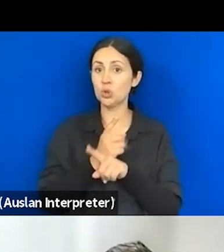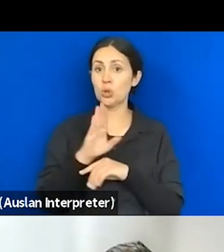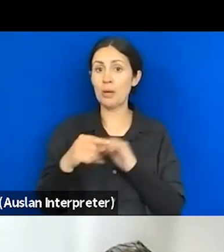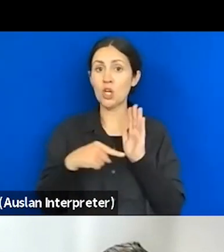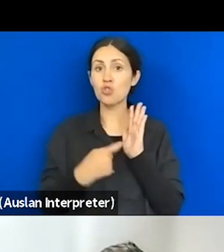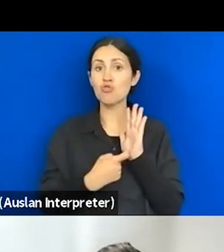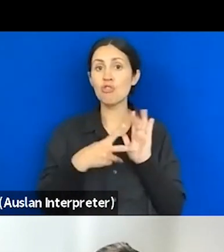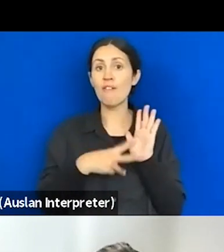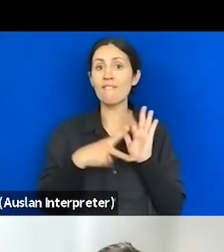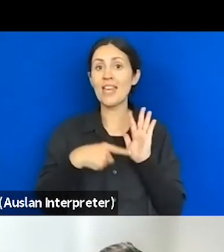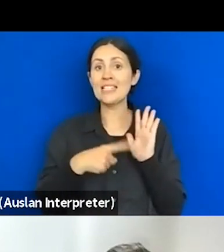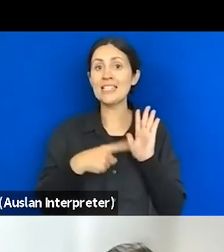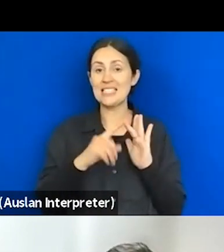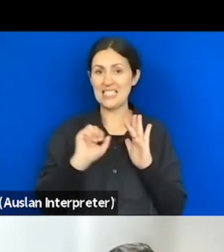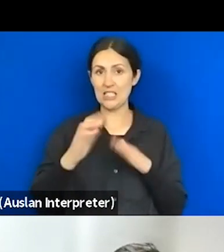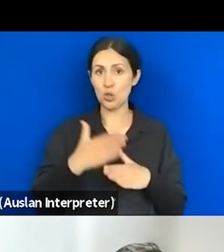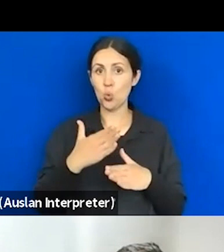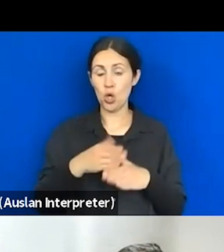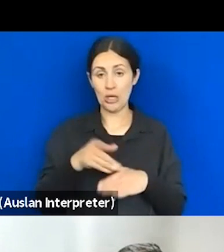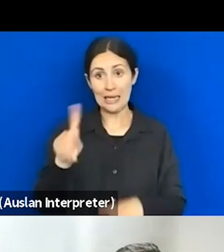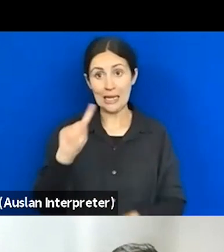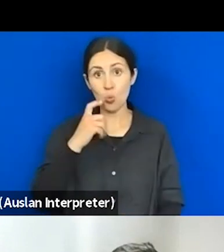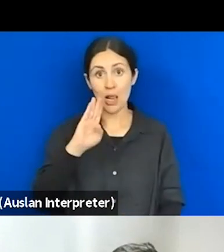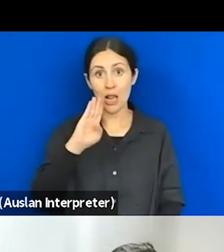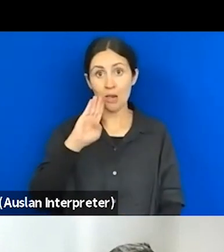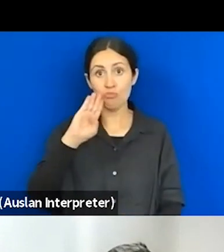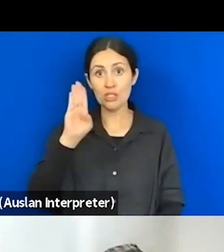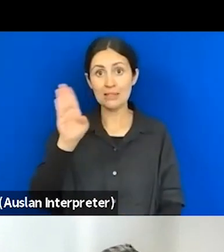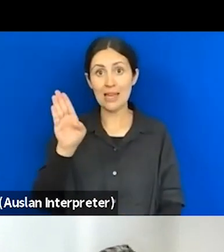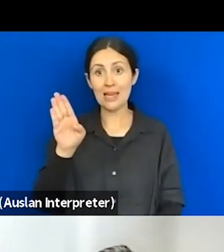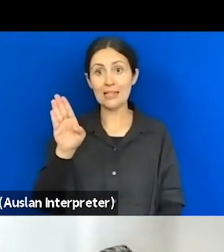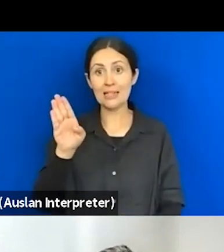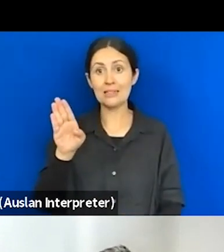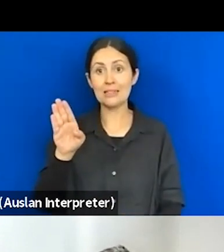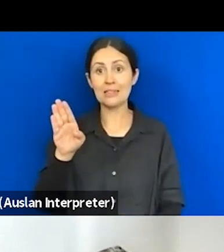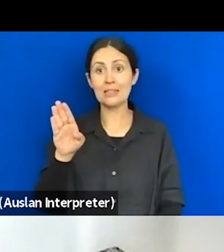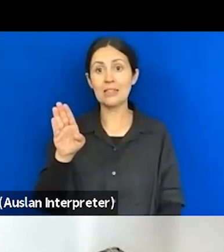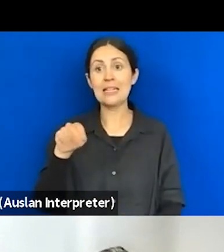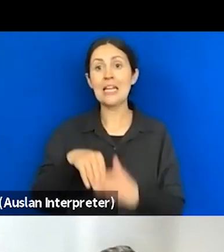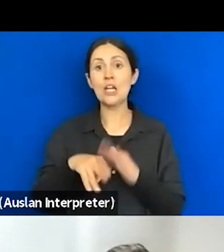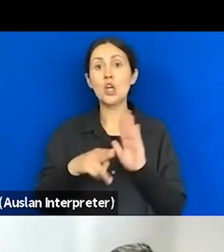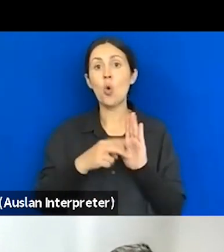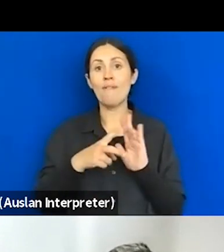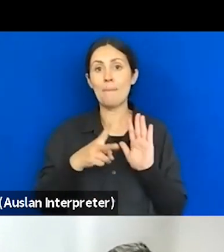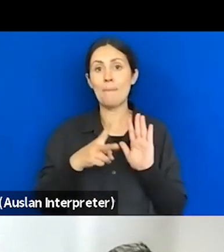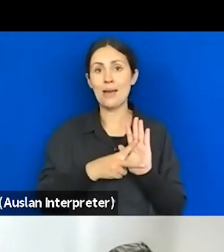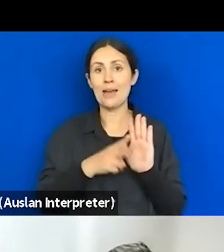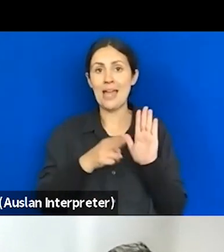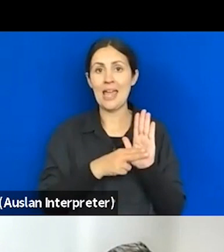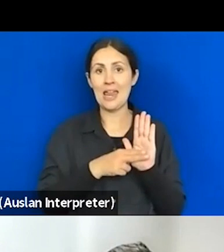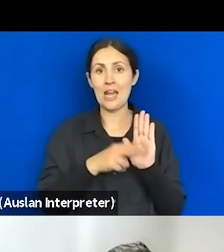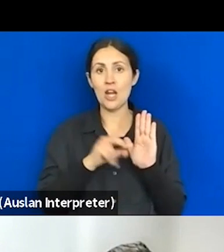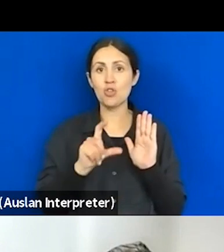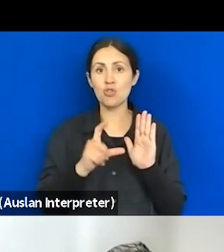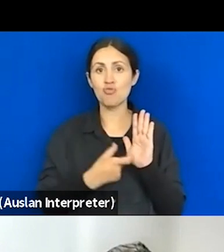and he's actually going to be presenting to the NCRED Symposium in November on that if people have specific